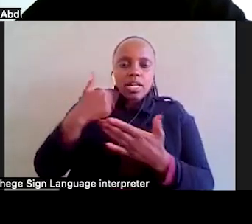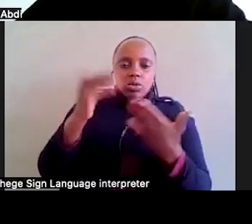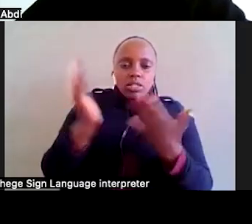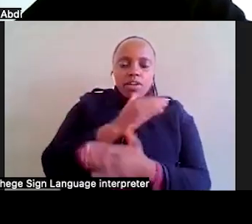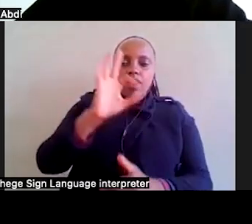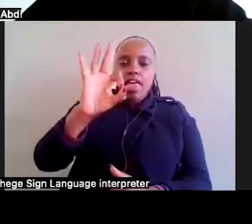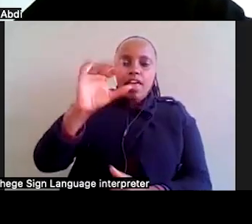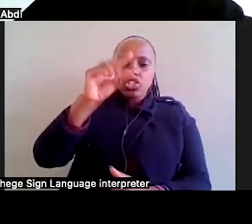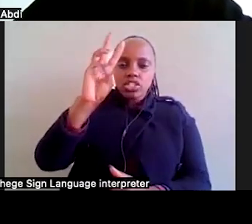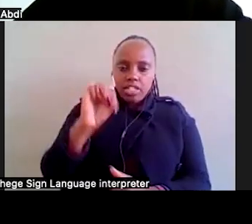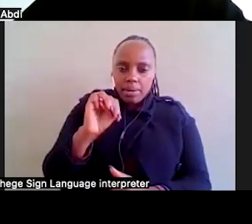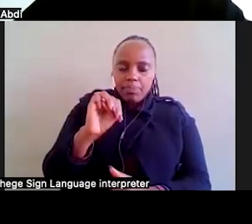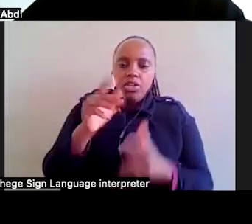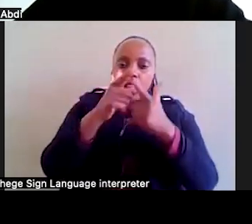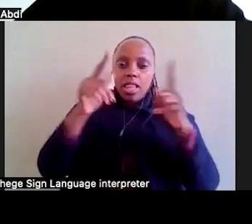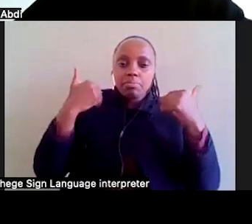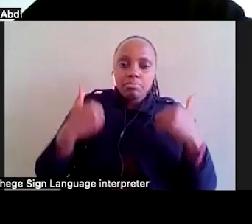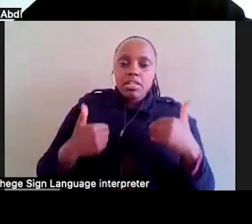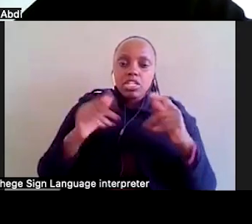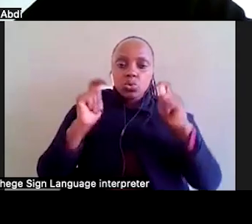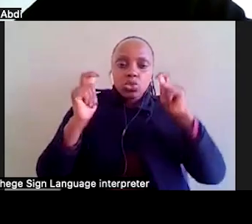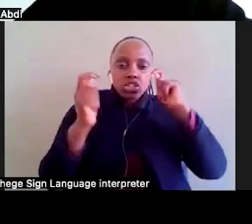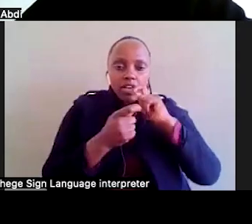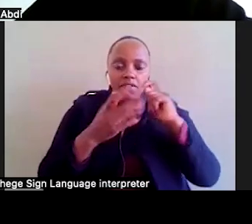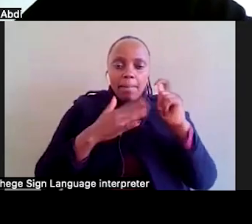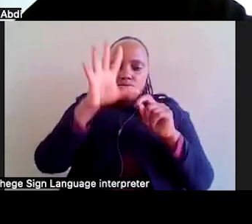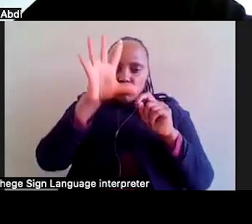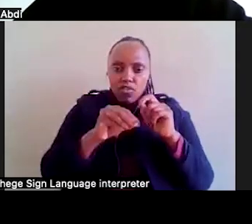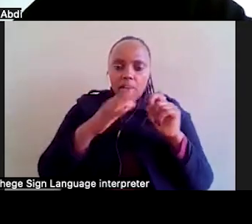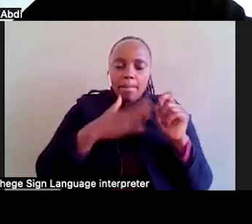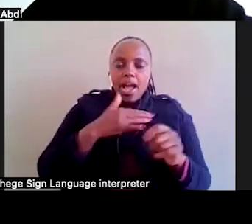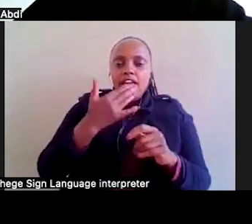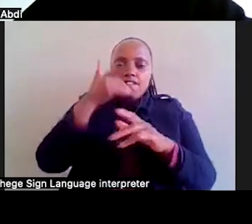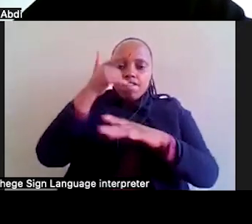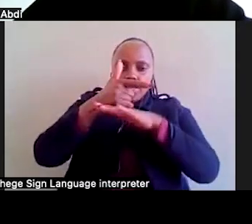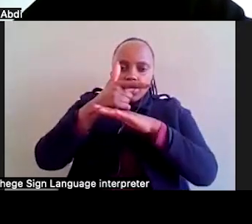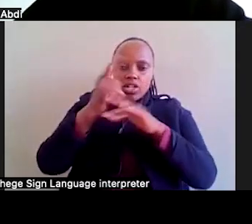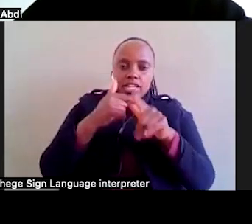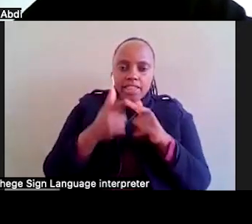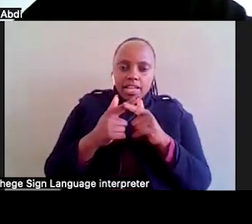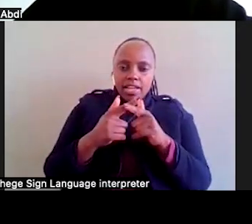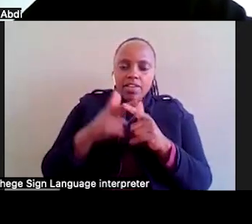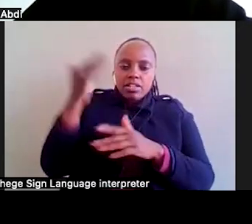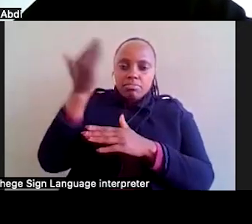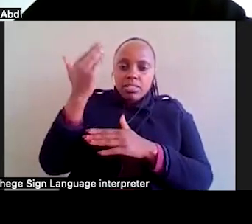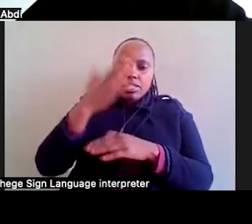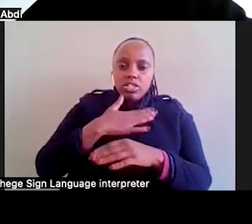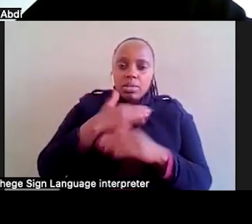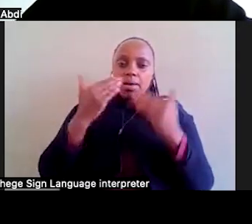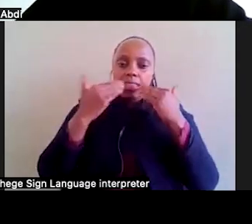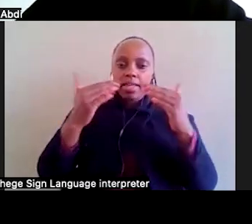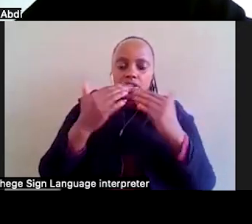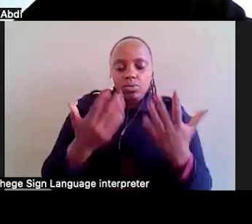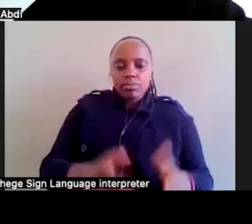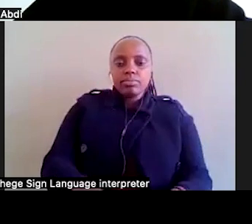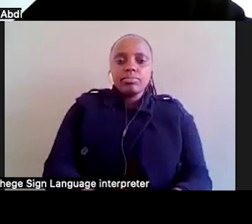FGM. And so you'll allow me to switch off my video and then go into my presentation. Thank you. Yes,